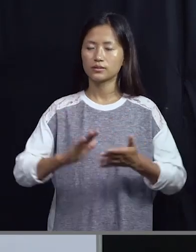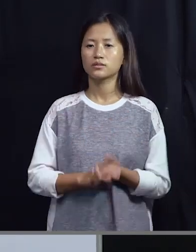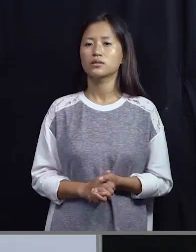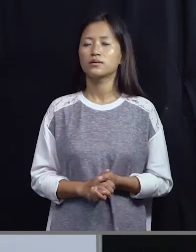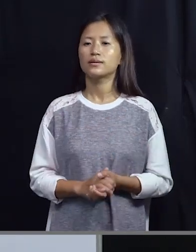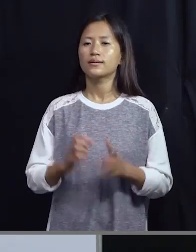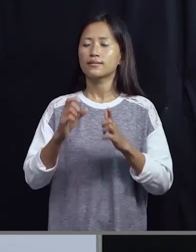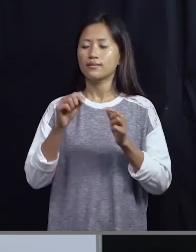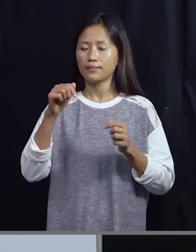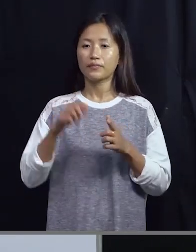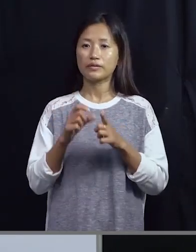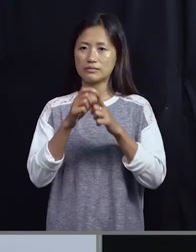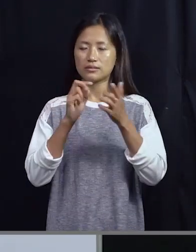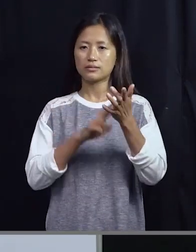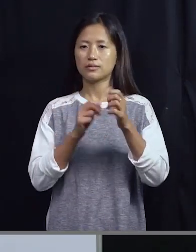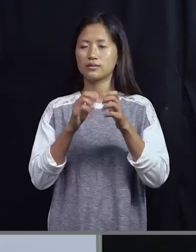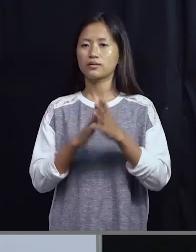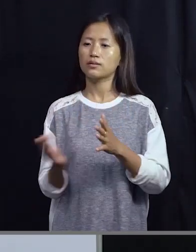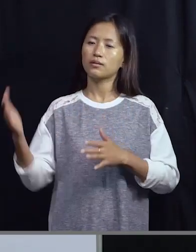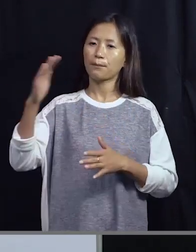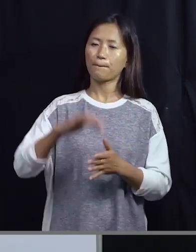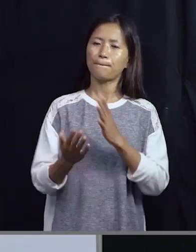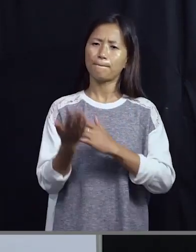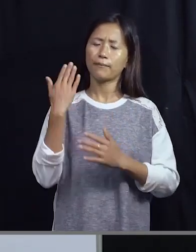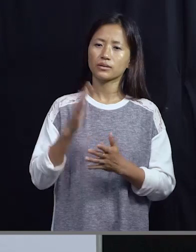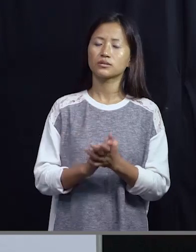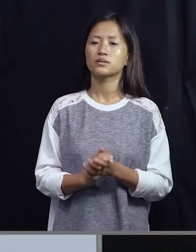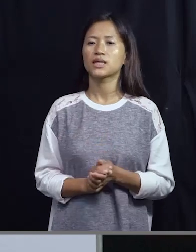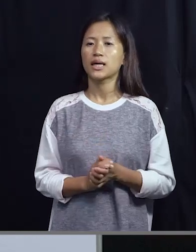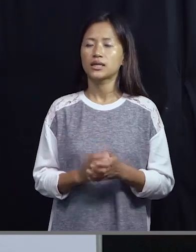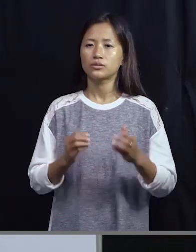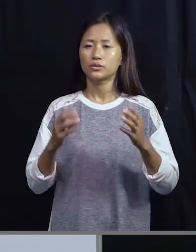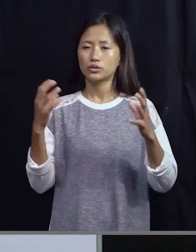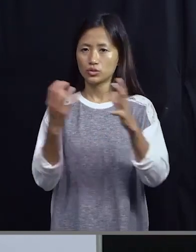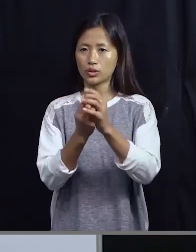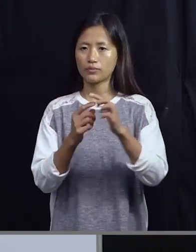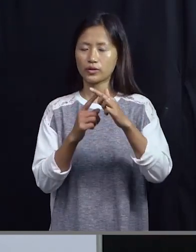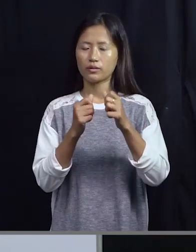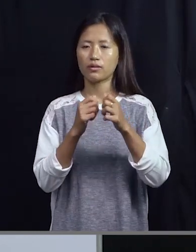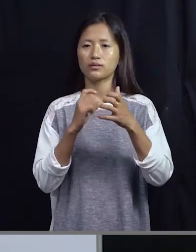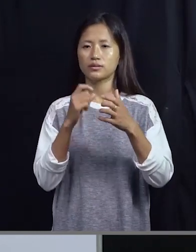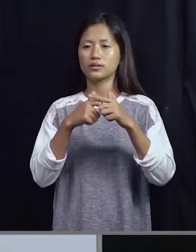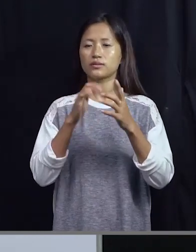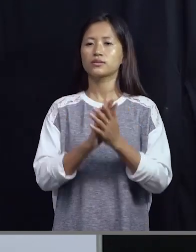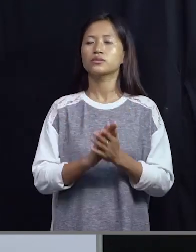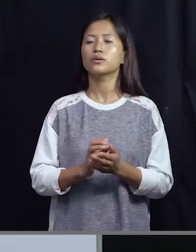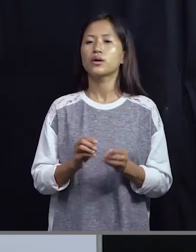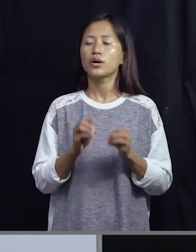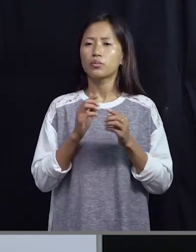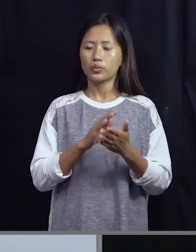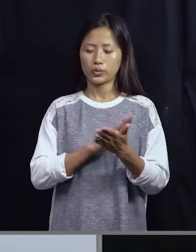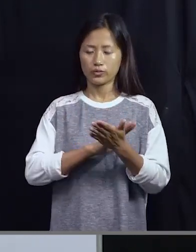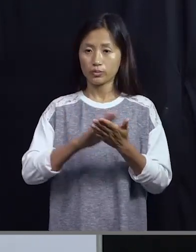this DNA polymerase will again come back to the track. It will again come back to the track and it will give a proofreading. They